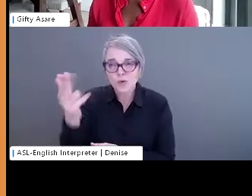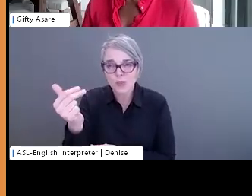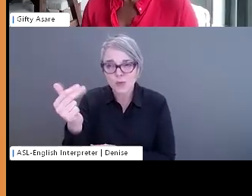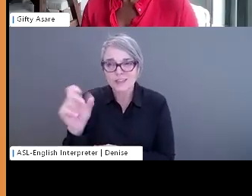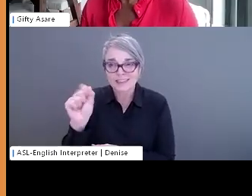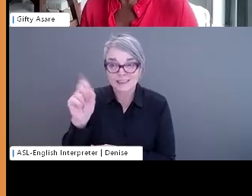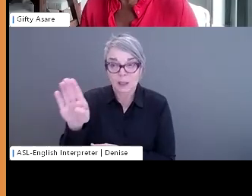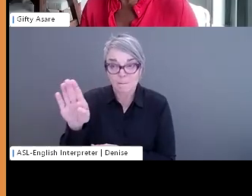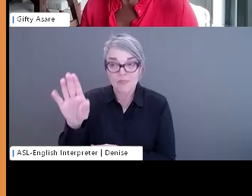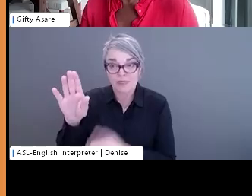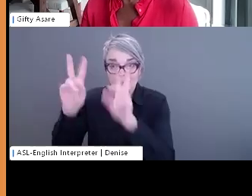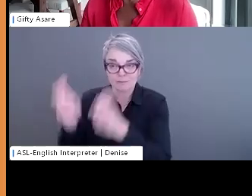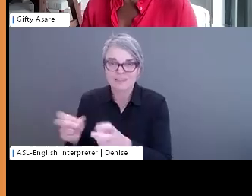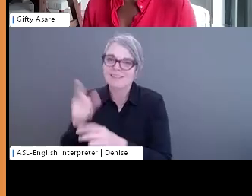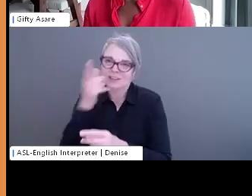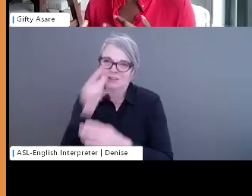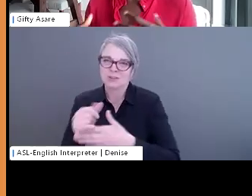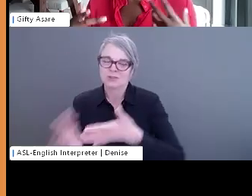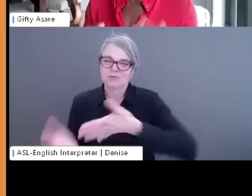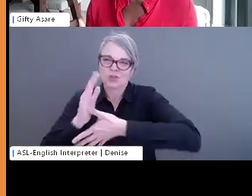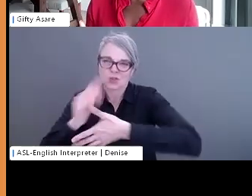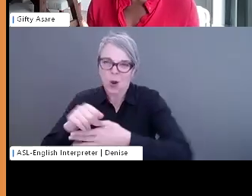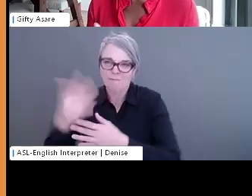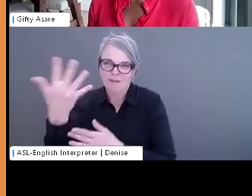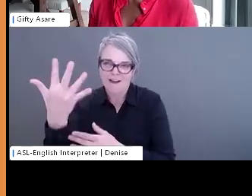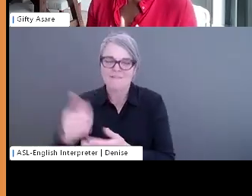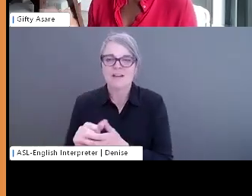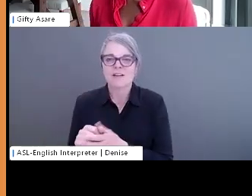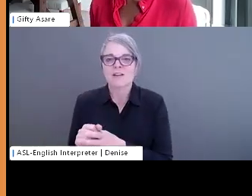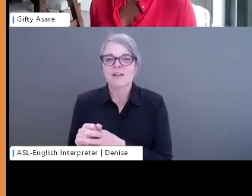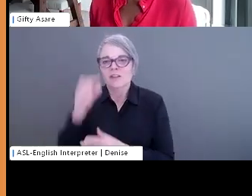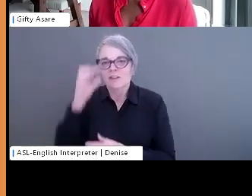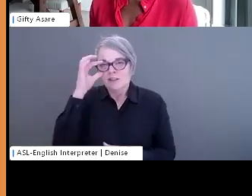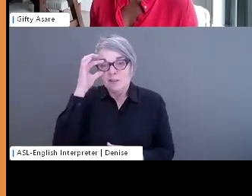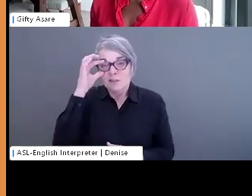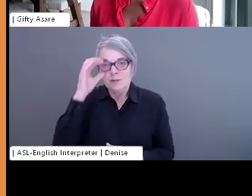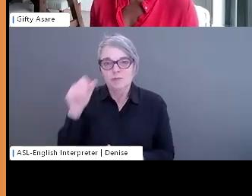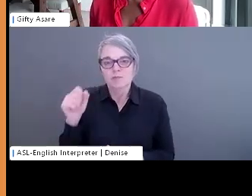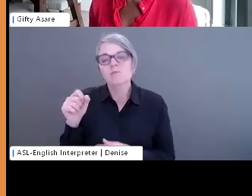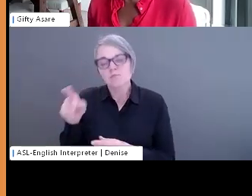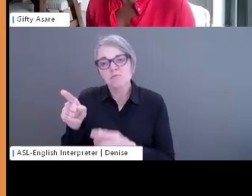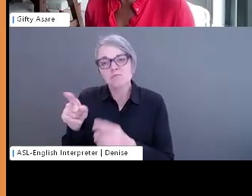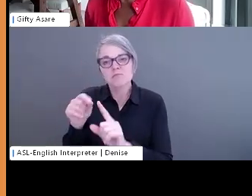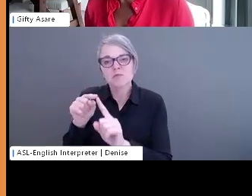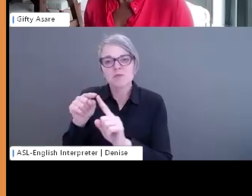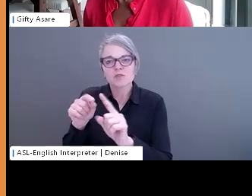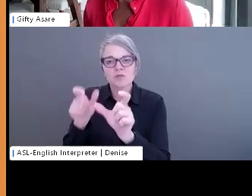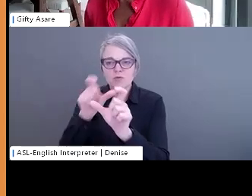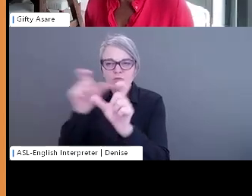5. And the numbers in here are the numbers of mention across the different focus groups and